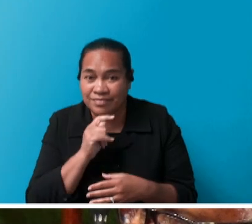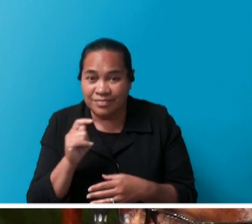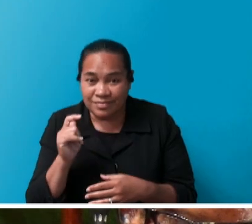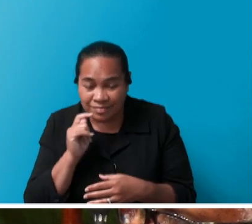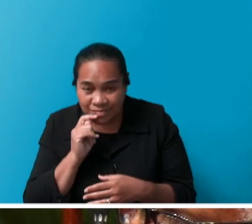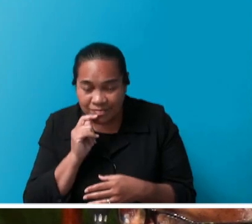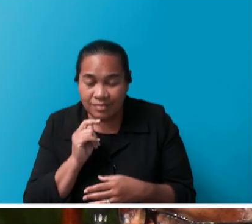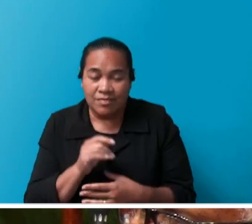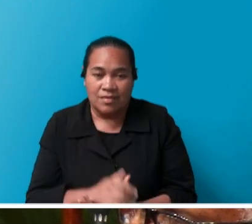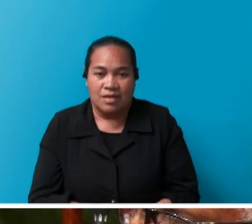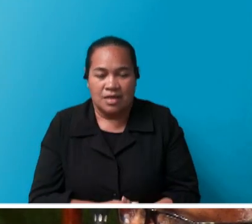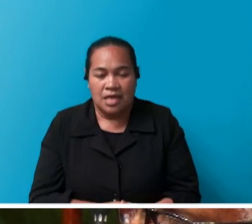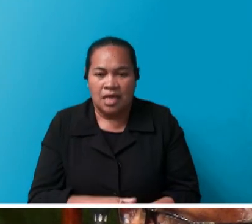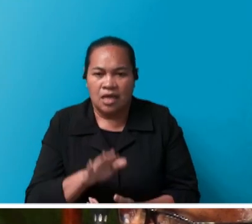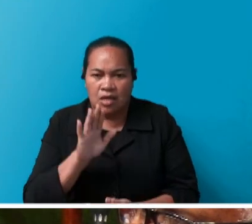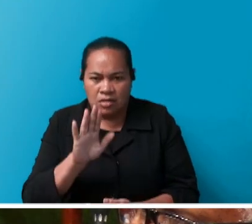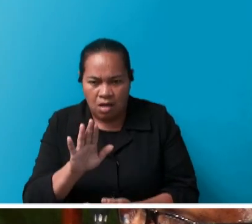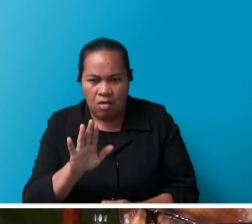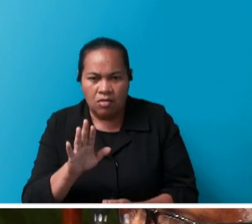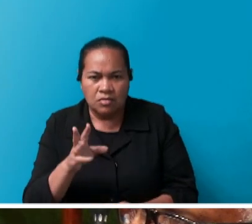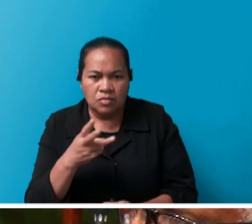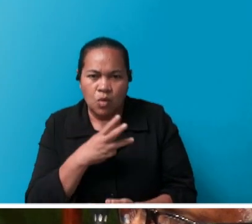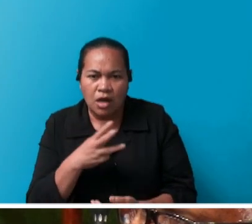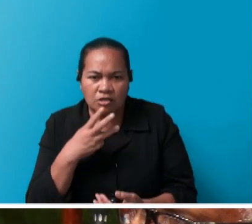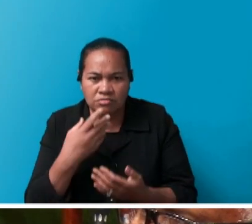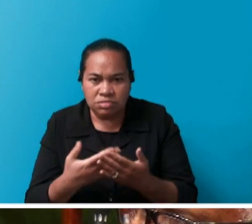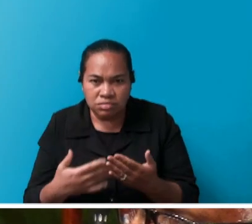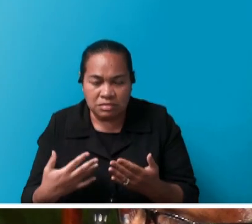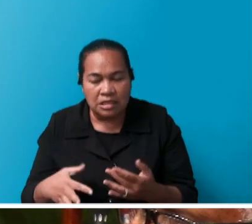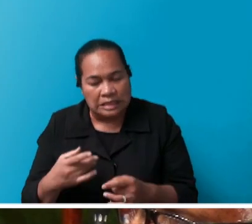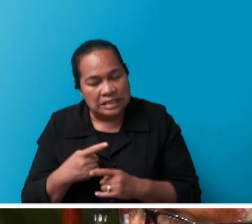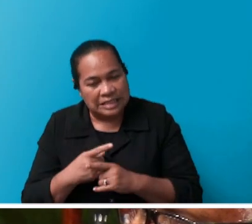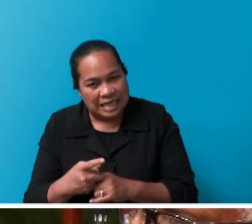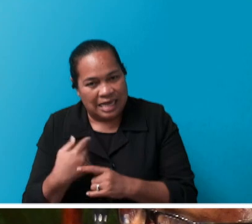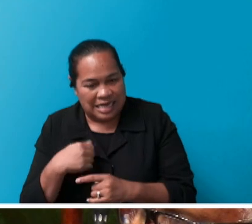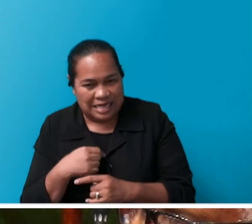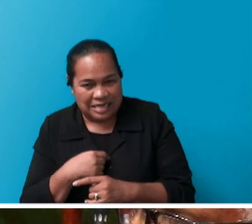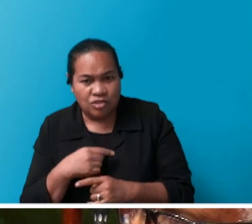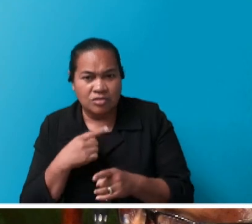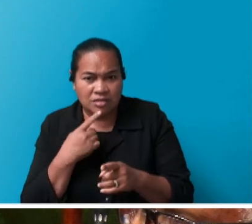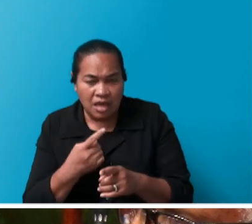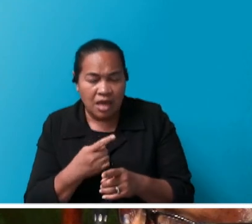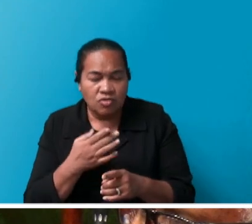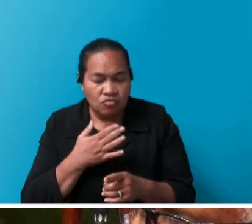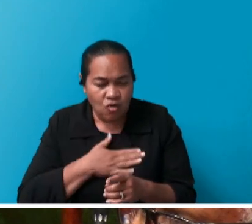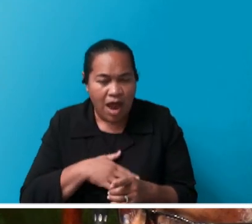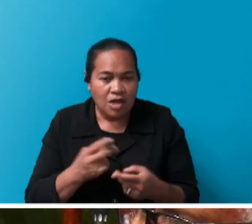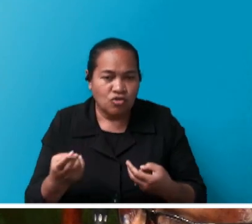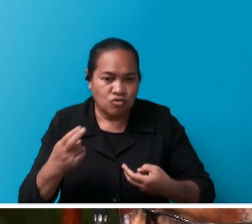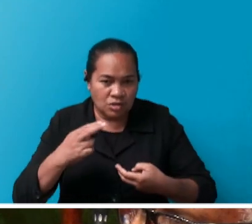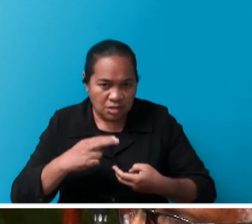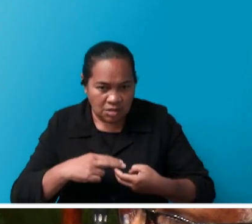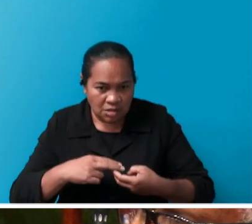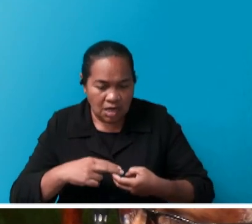Excellency's words serve as a guiding light for our nation, calling for unity, shared responsibility, and